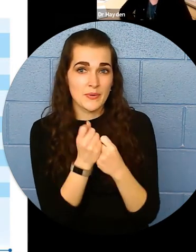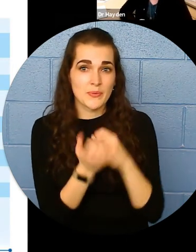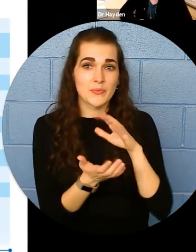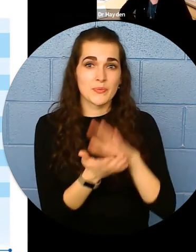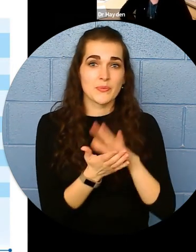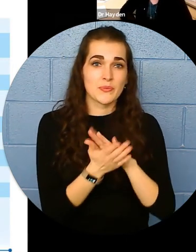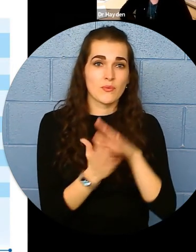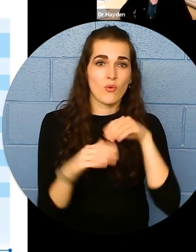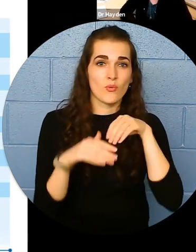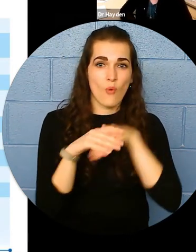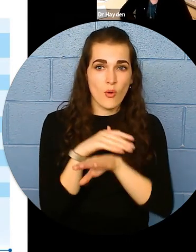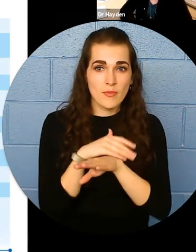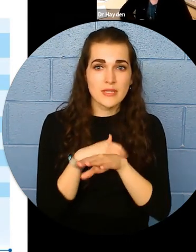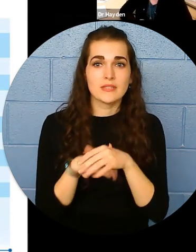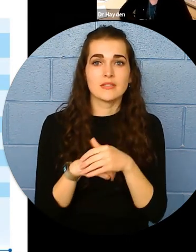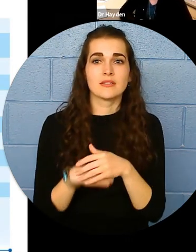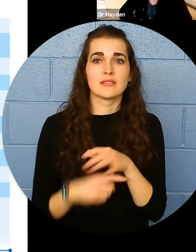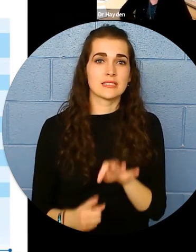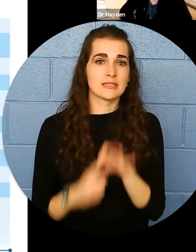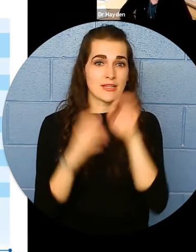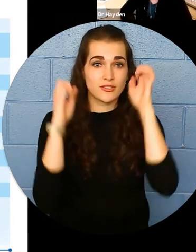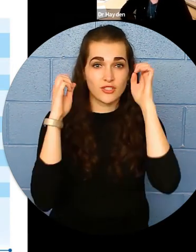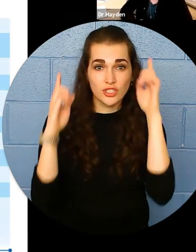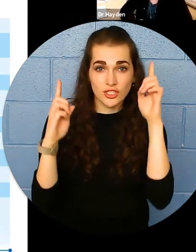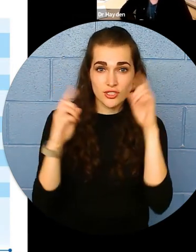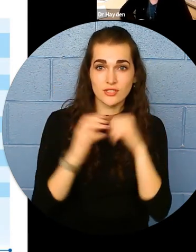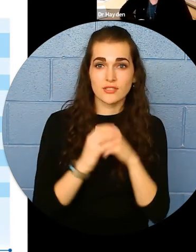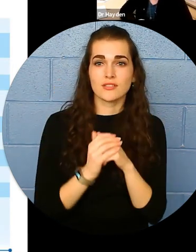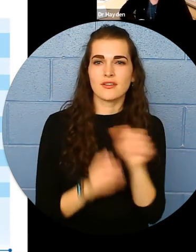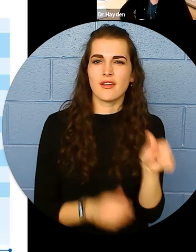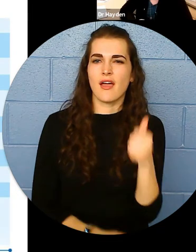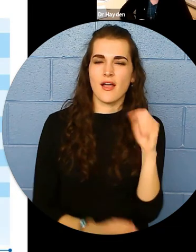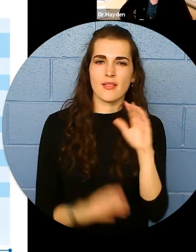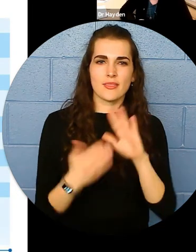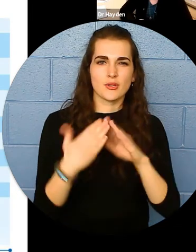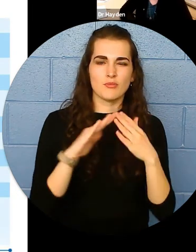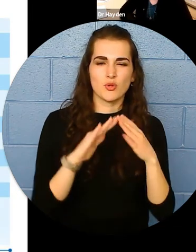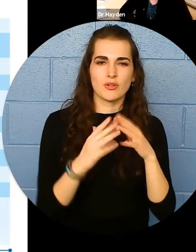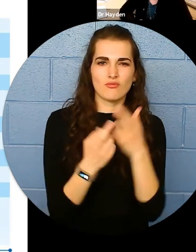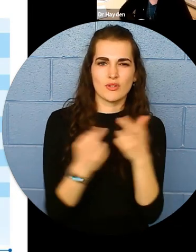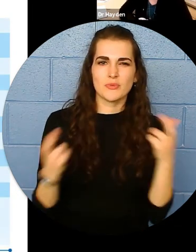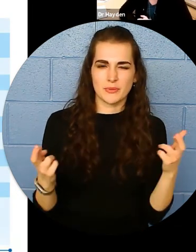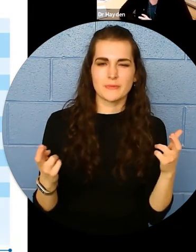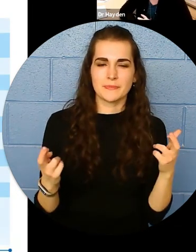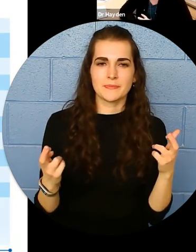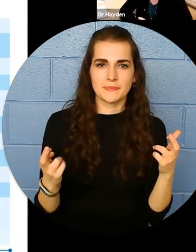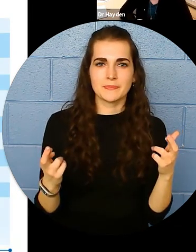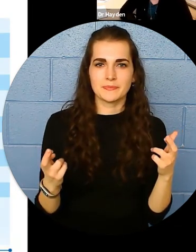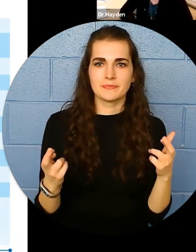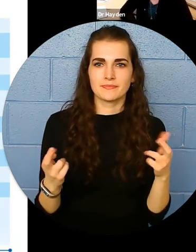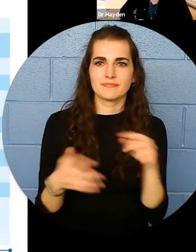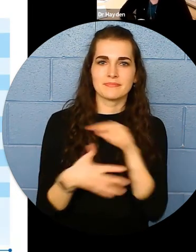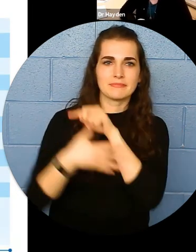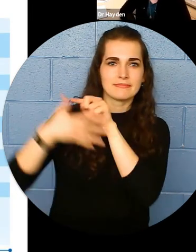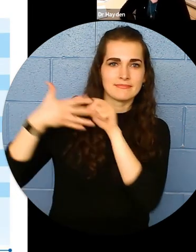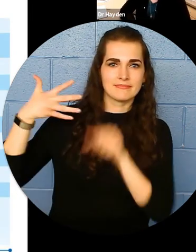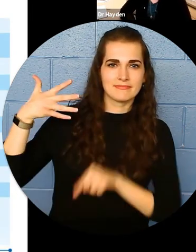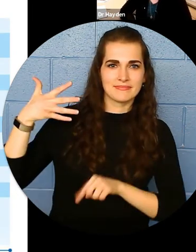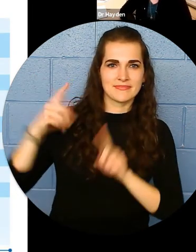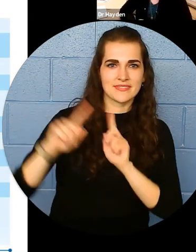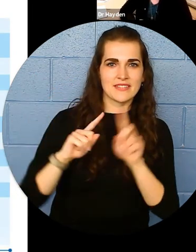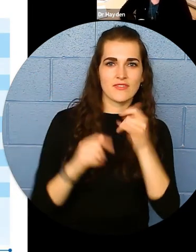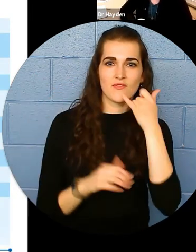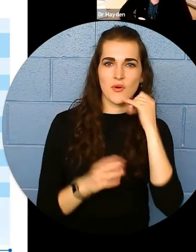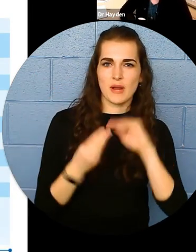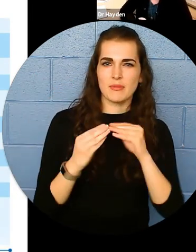school enrollment, special education, and other community resources. So these are phone numbers that